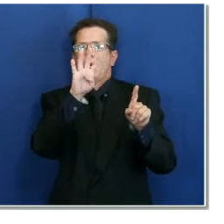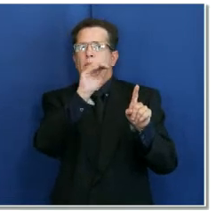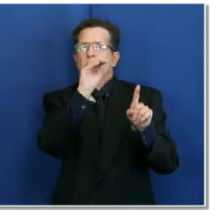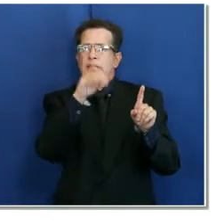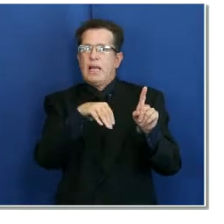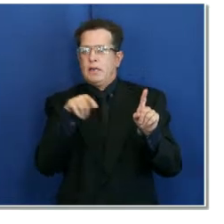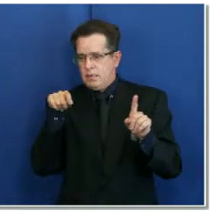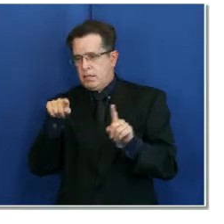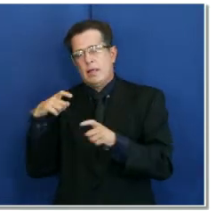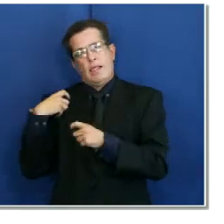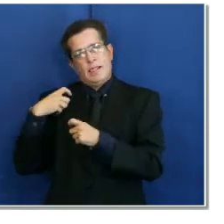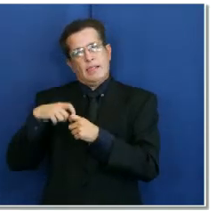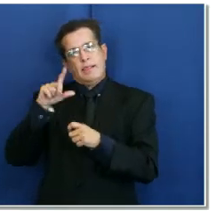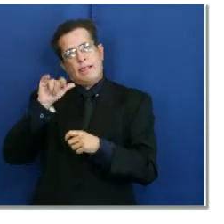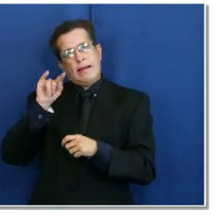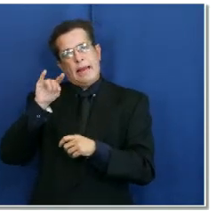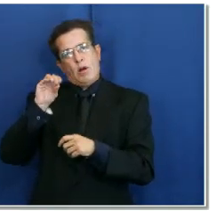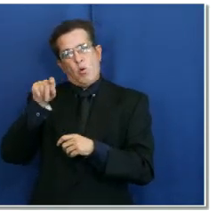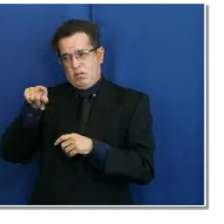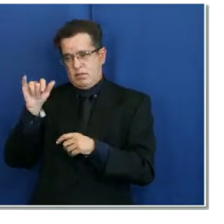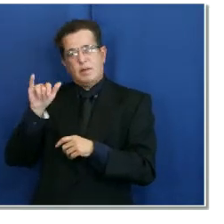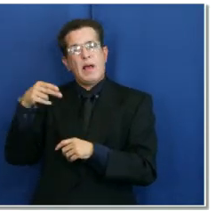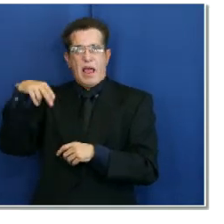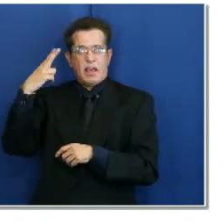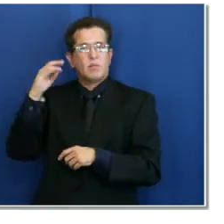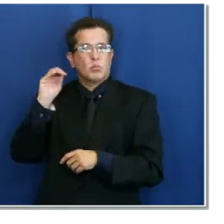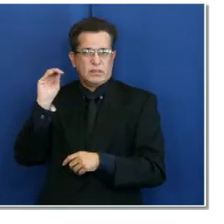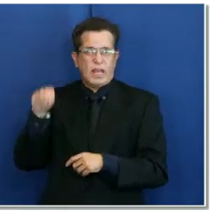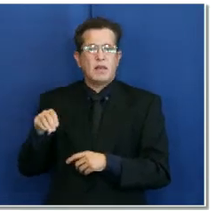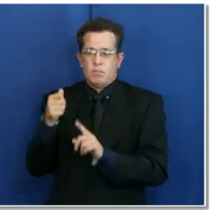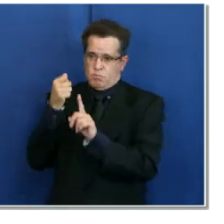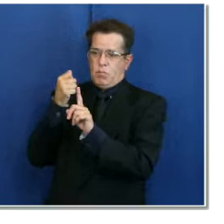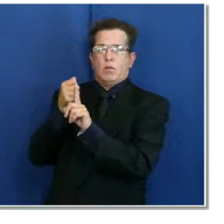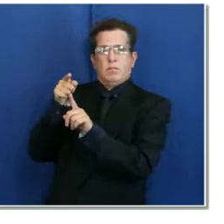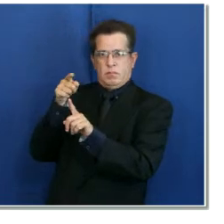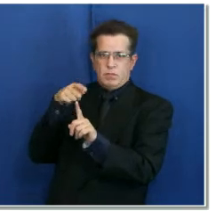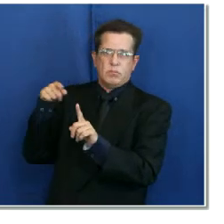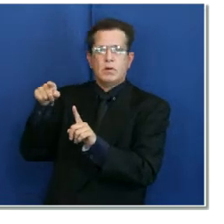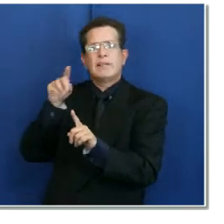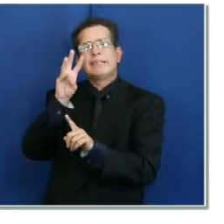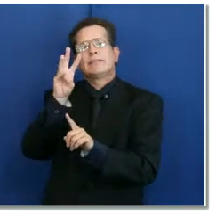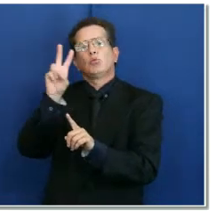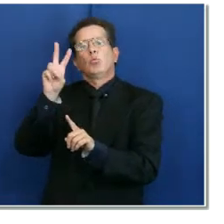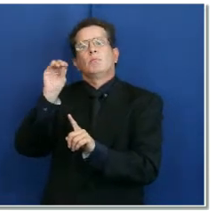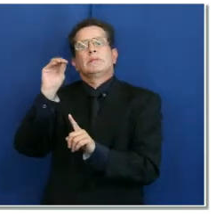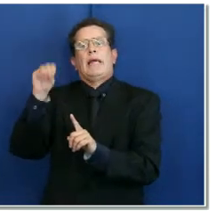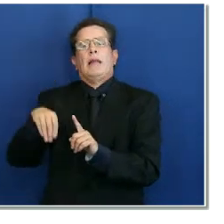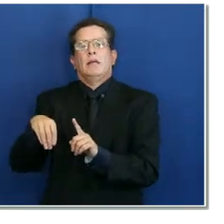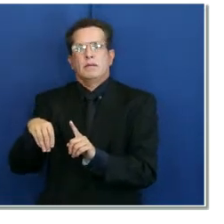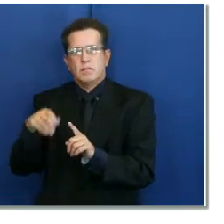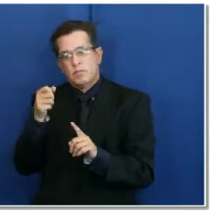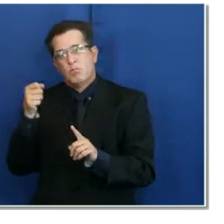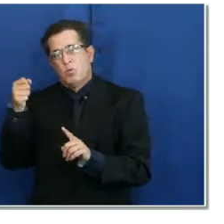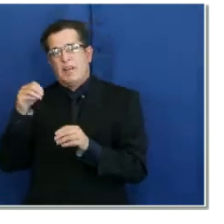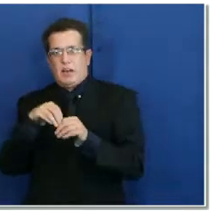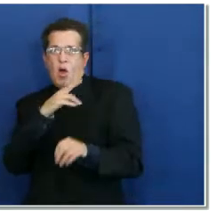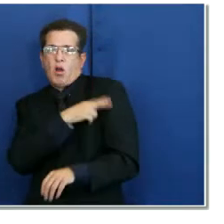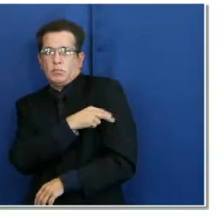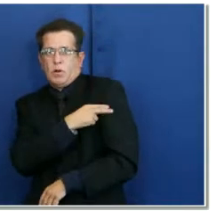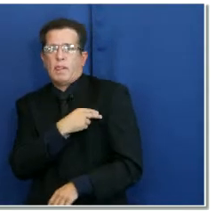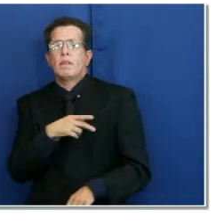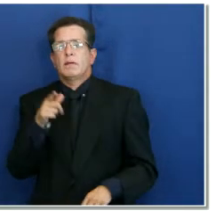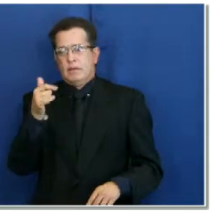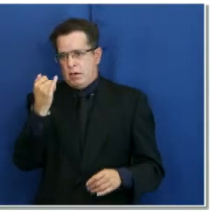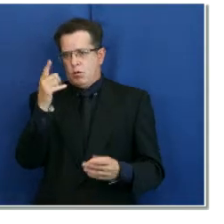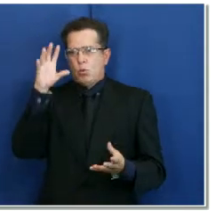Hispanics and Latinos represent the majority of those hospitalized at 62%. In the next slide, the